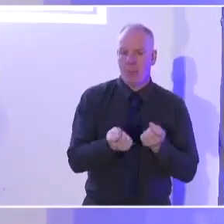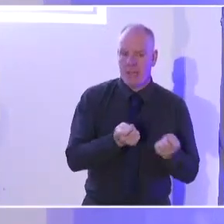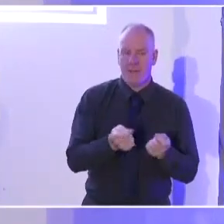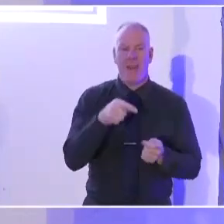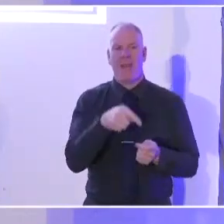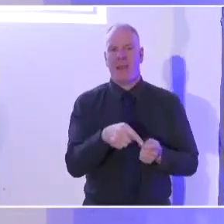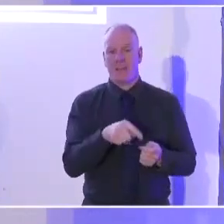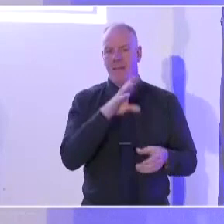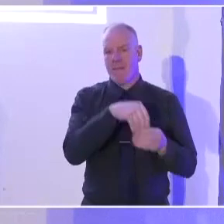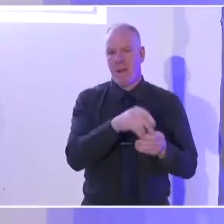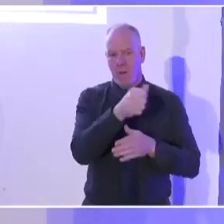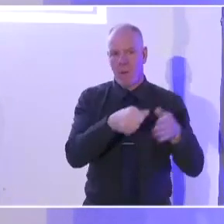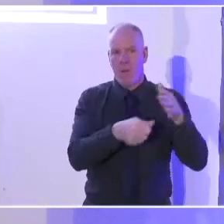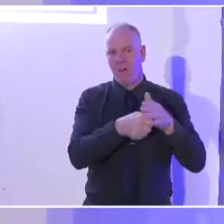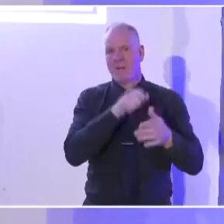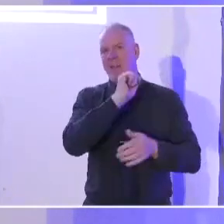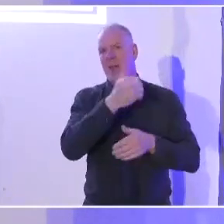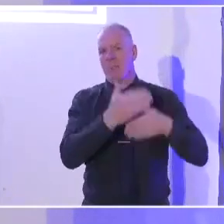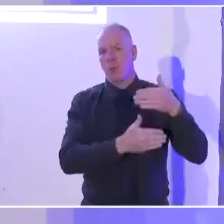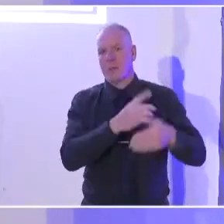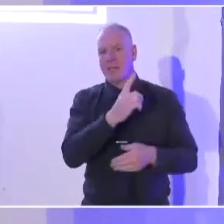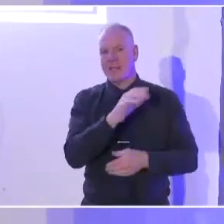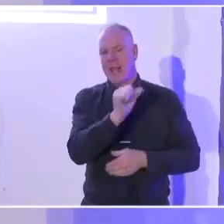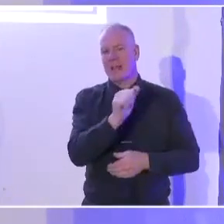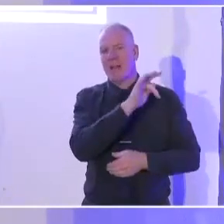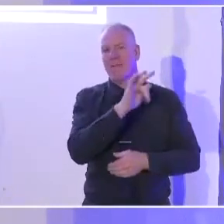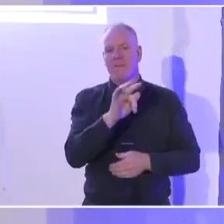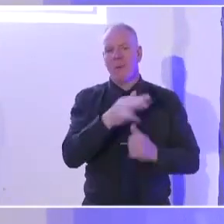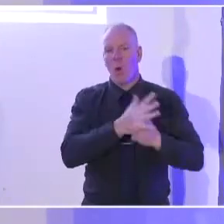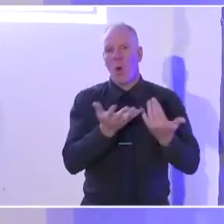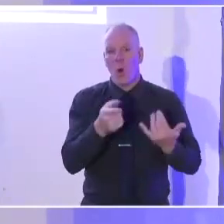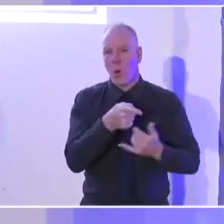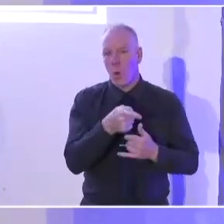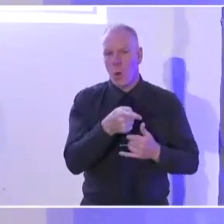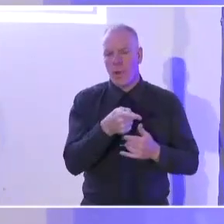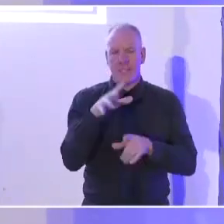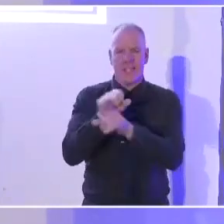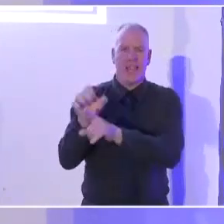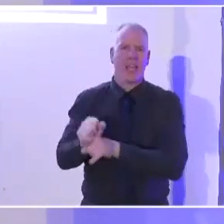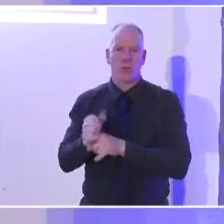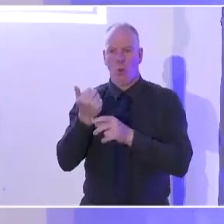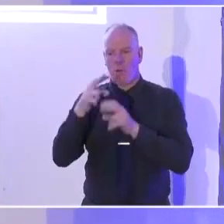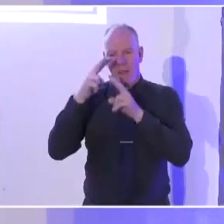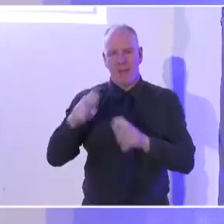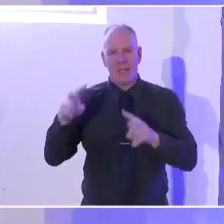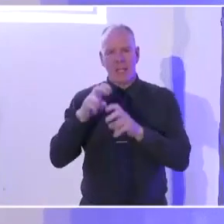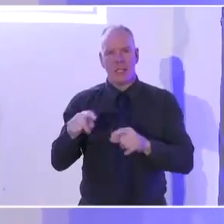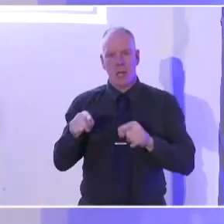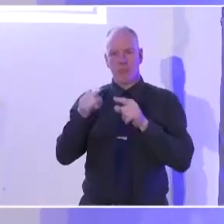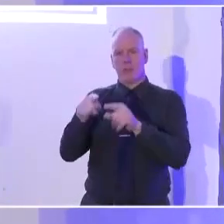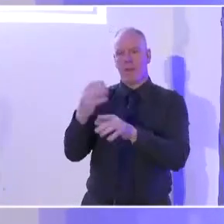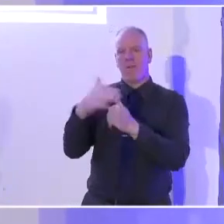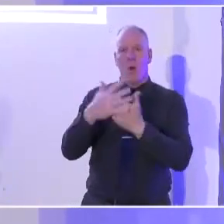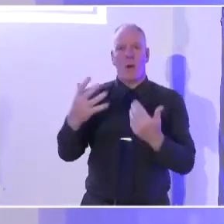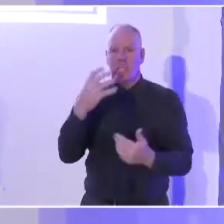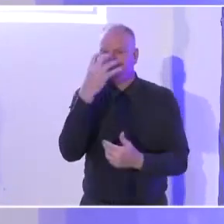competent authorities who are processing data for the detection or investigation or prosecution of criminal